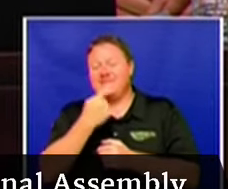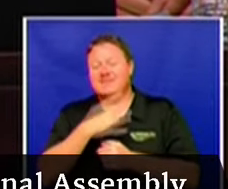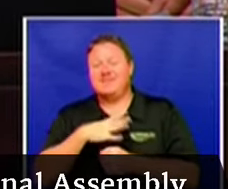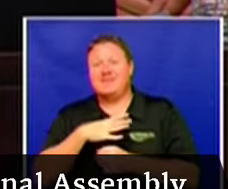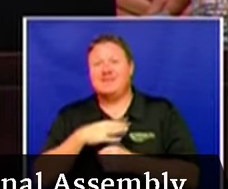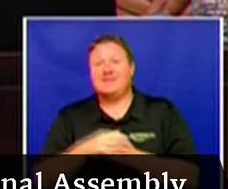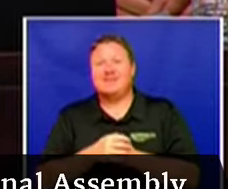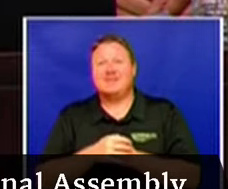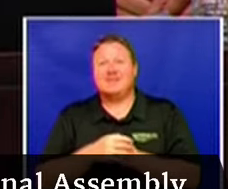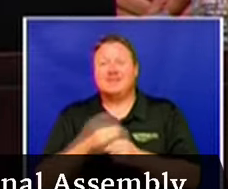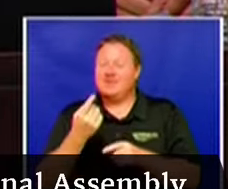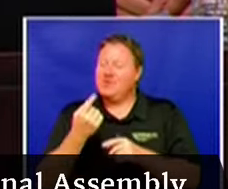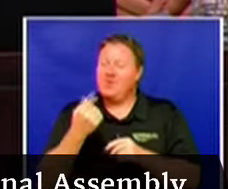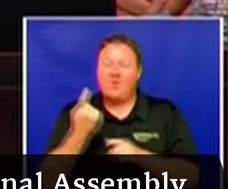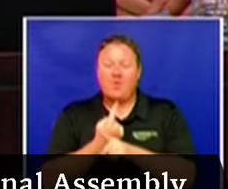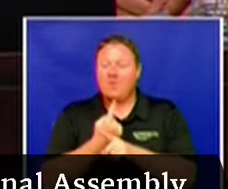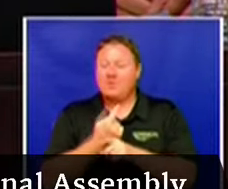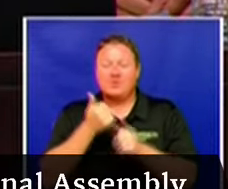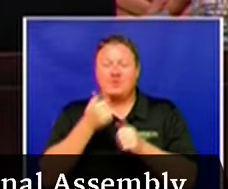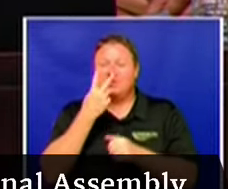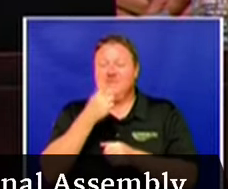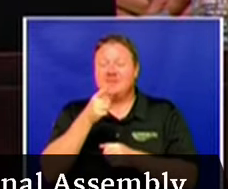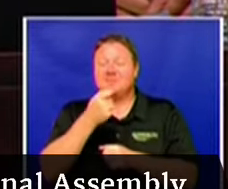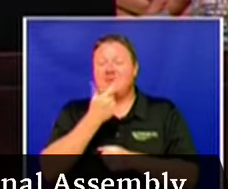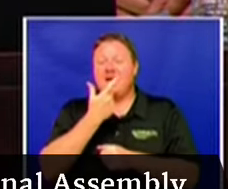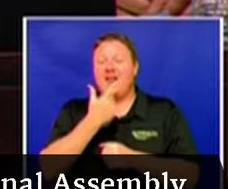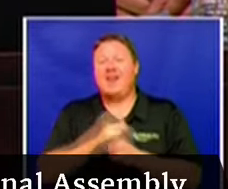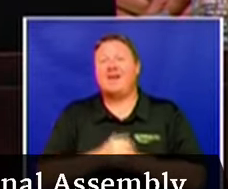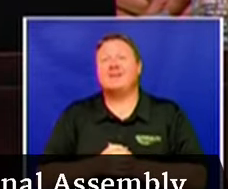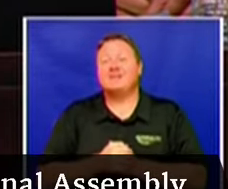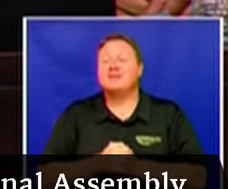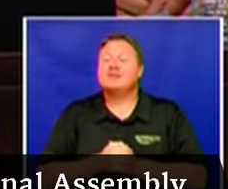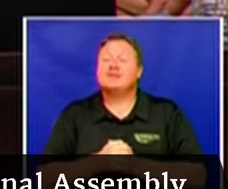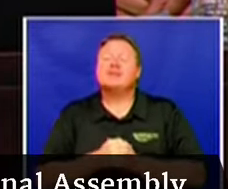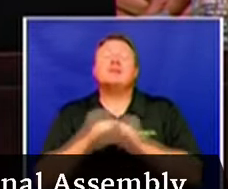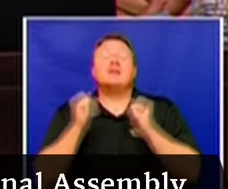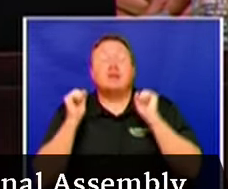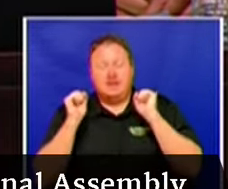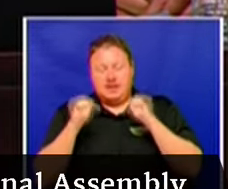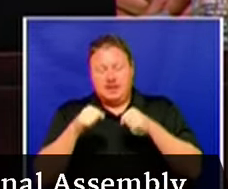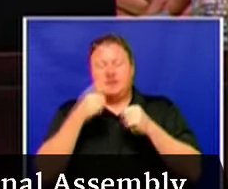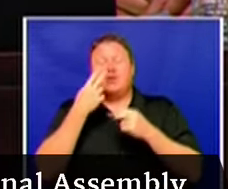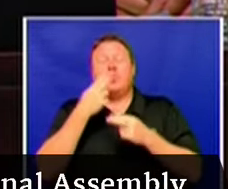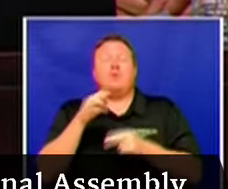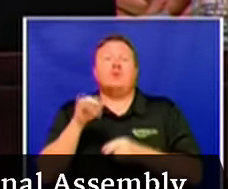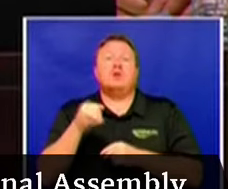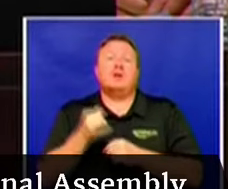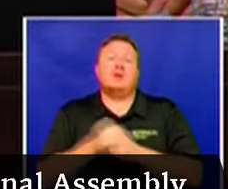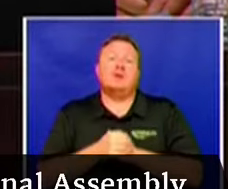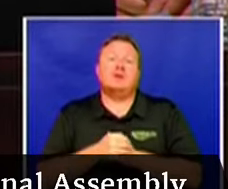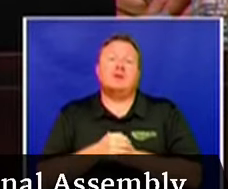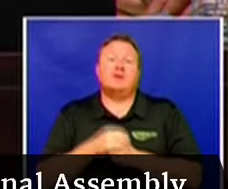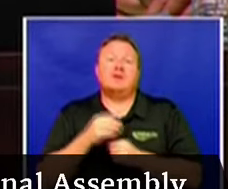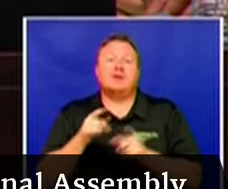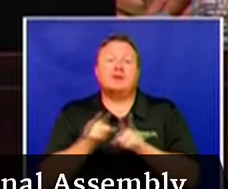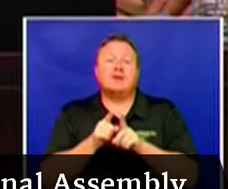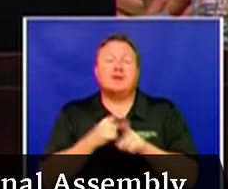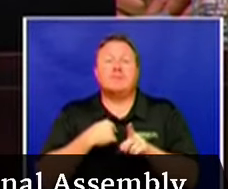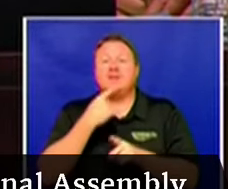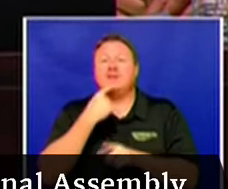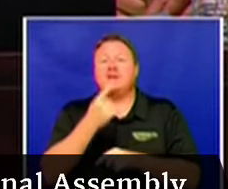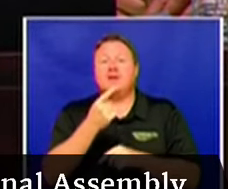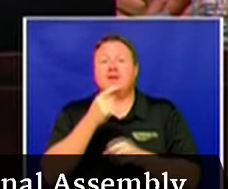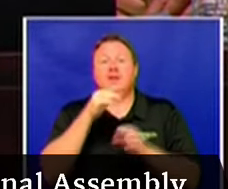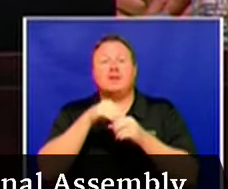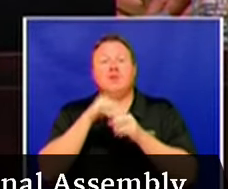Often good to see him smile a bit. Yes, Honourable Janki, as I said in my